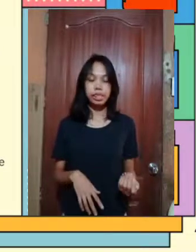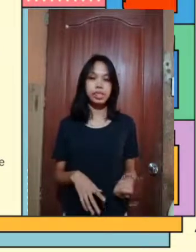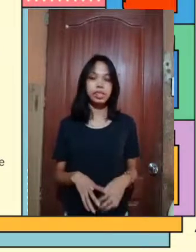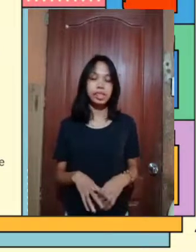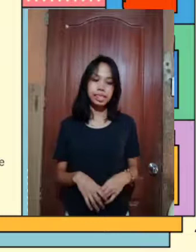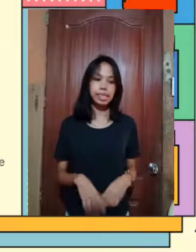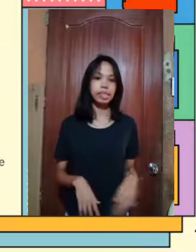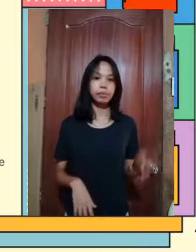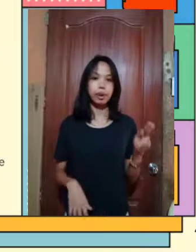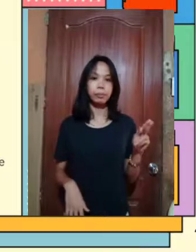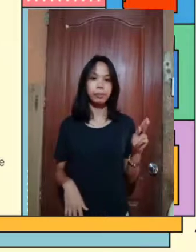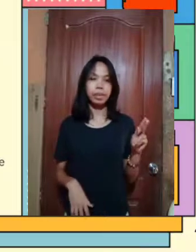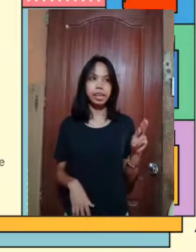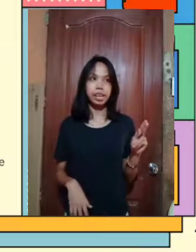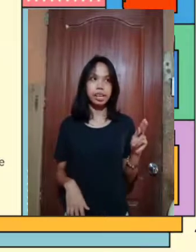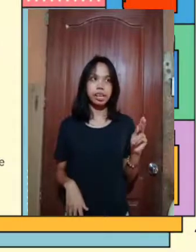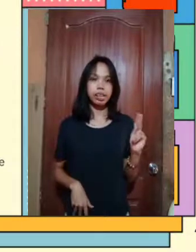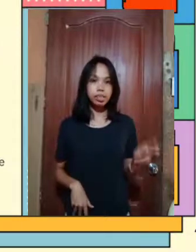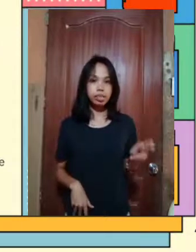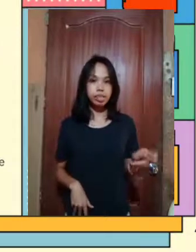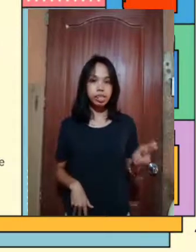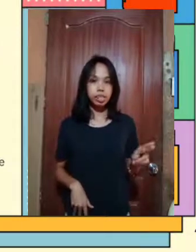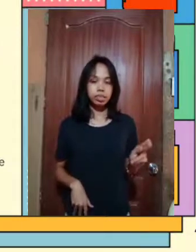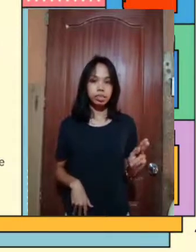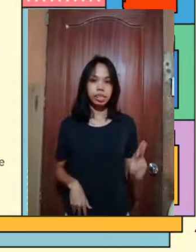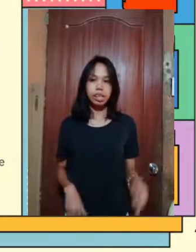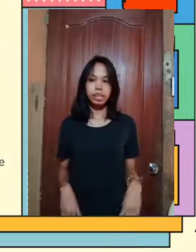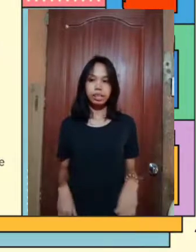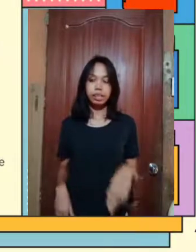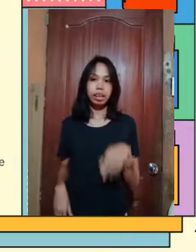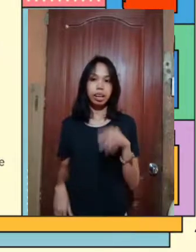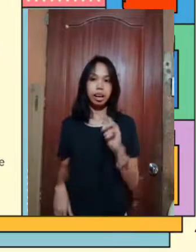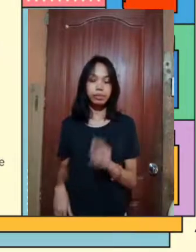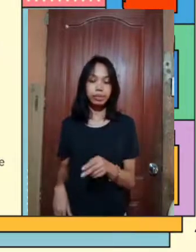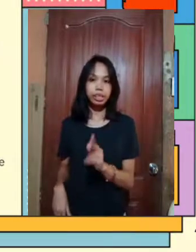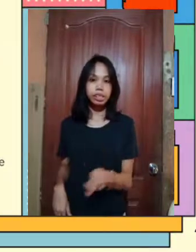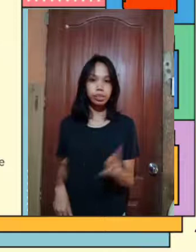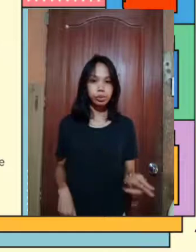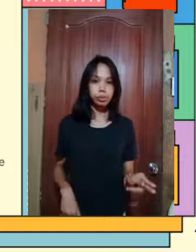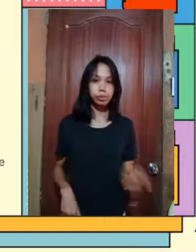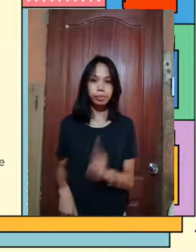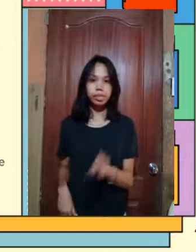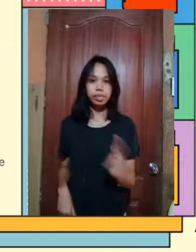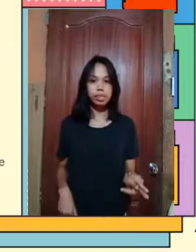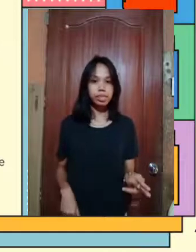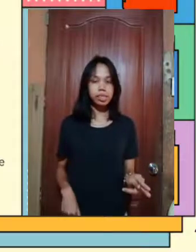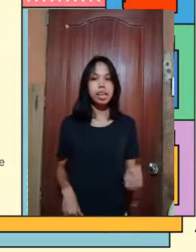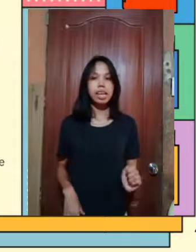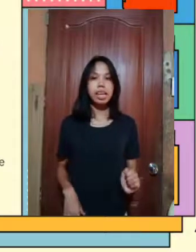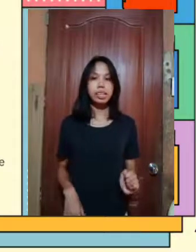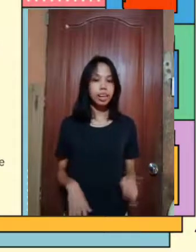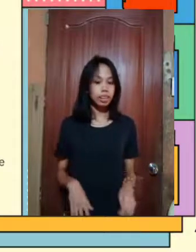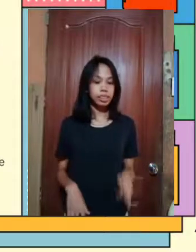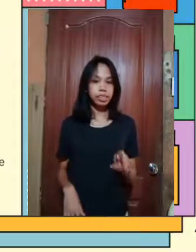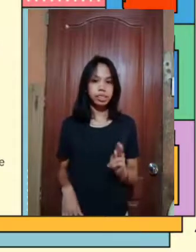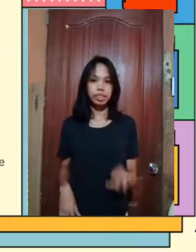movement, as you can see, from a history and the hard of hearing, from this to this,